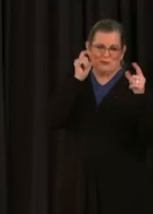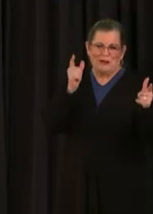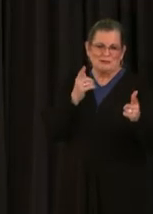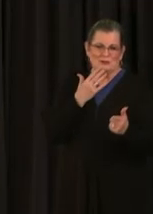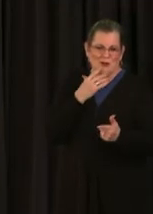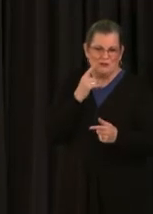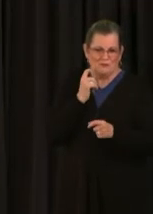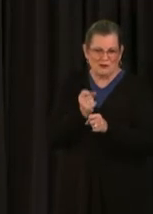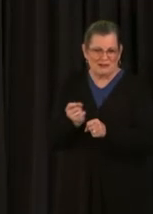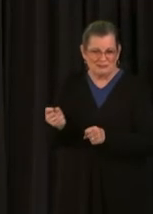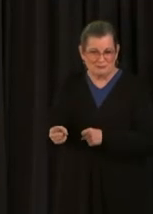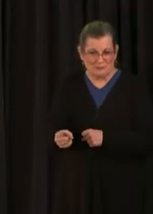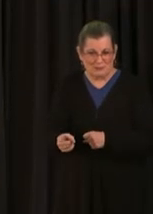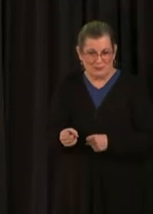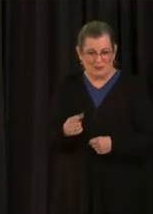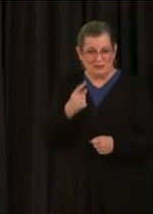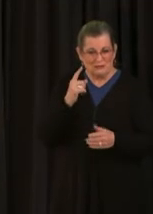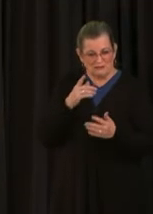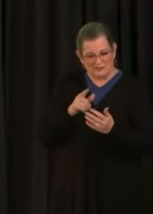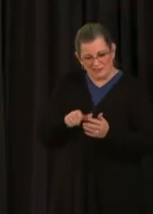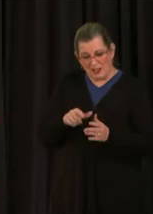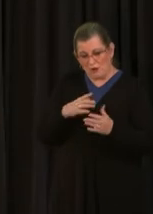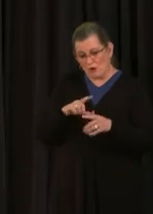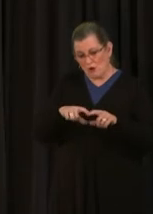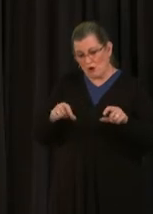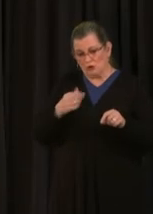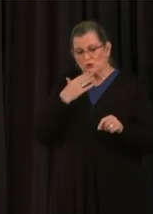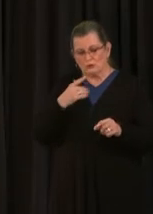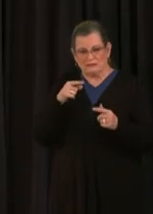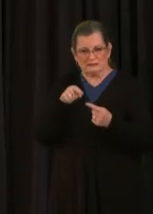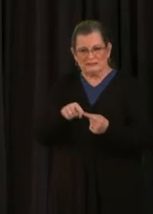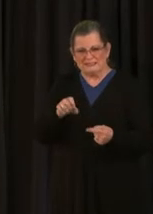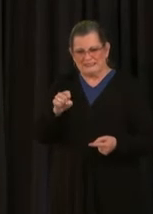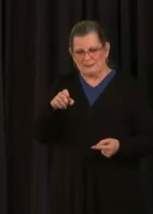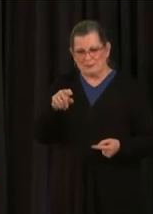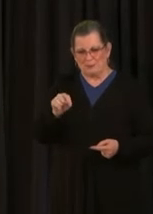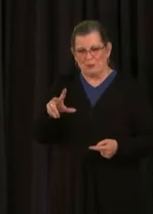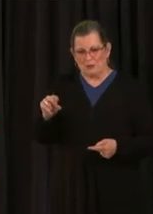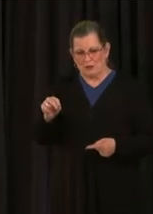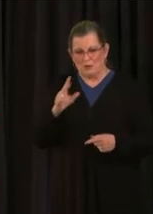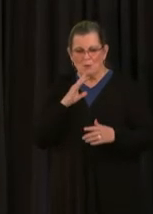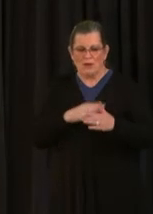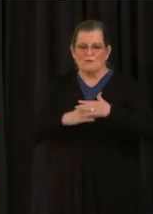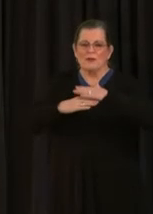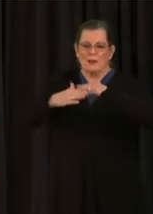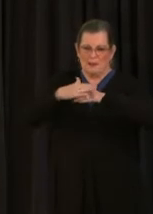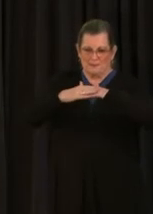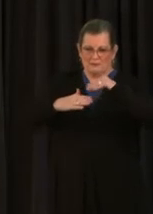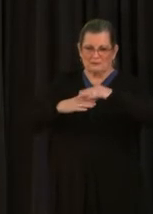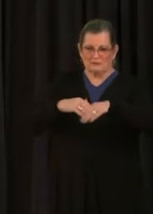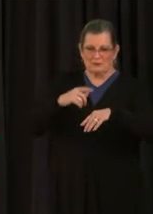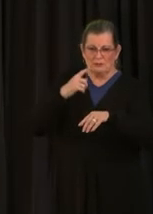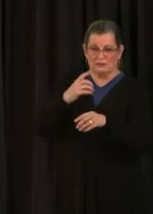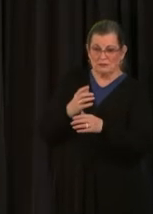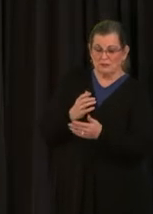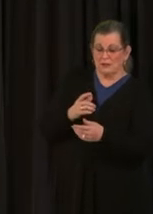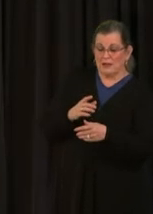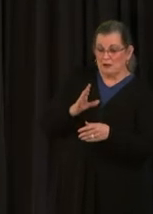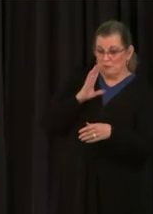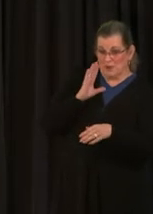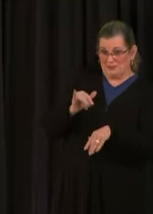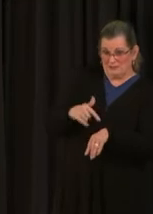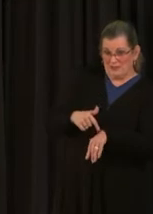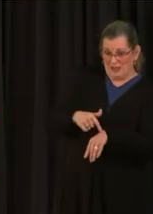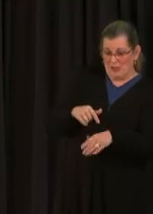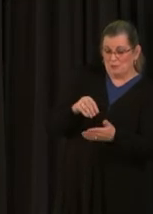school year. There's a little bit of overlap to allow time for the administrators to issue new cards to the students before their old card expires.